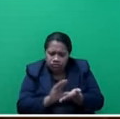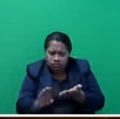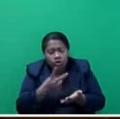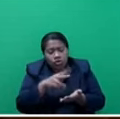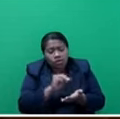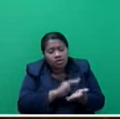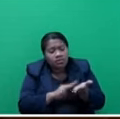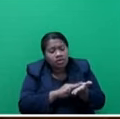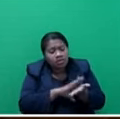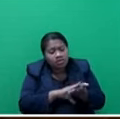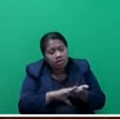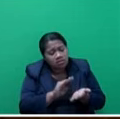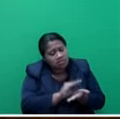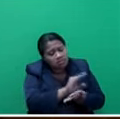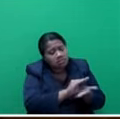annually.